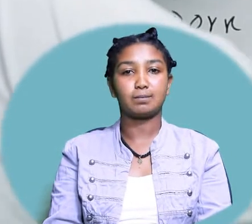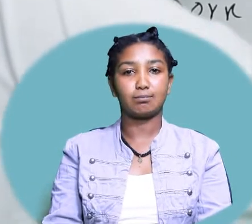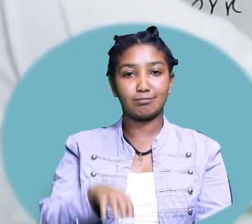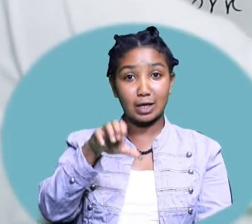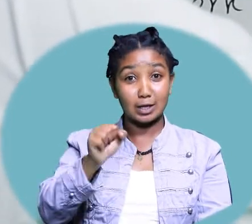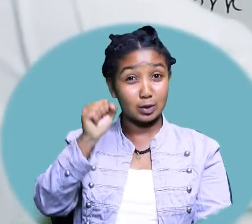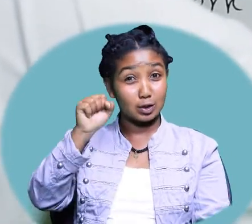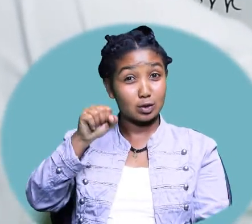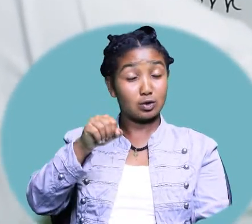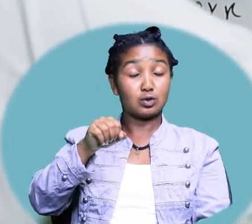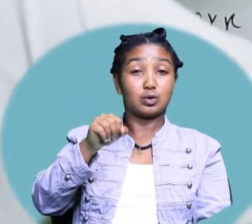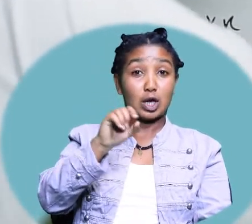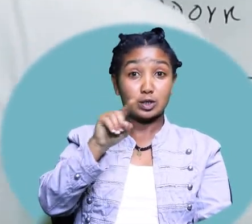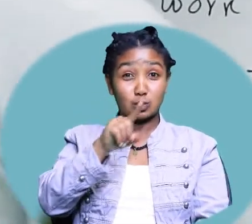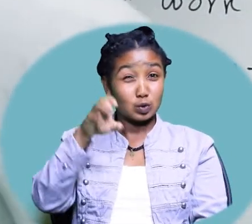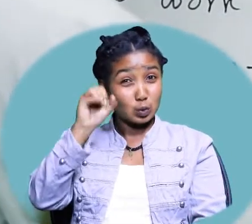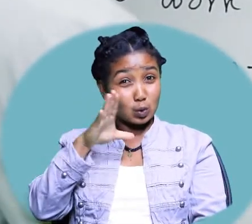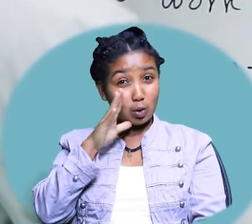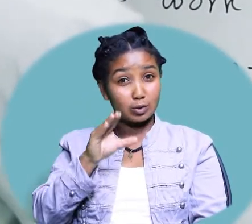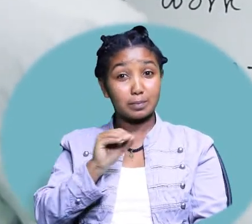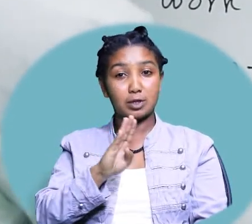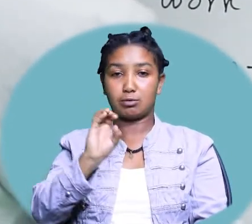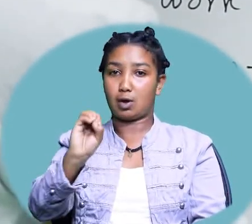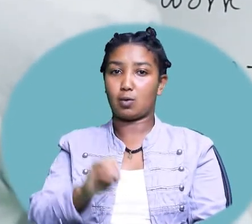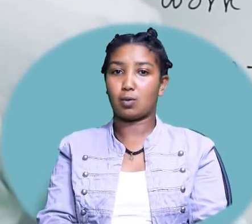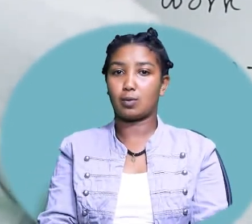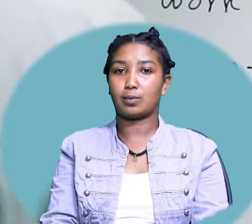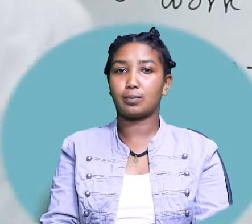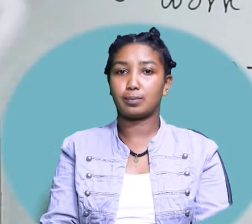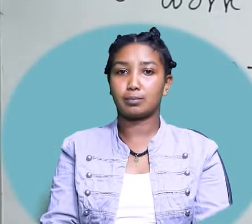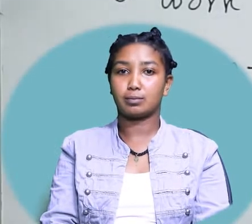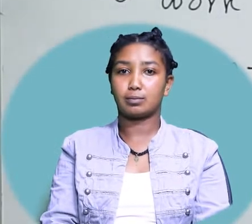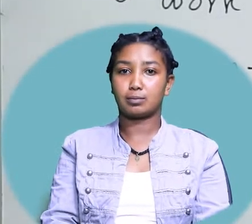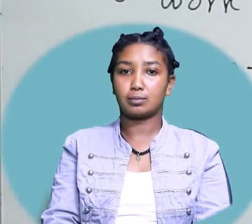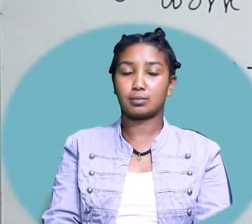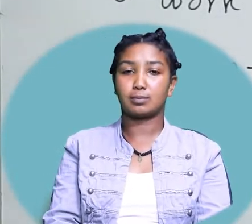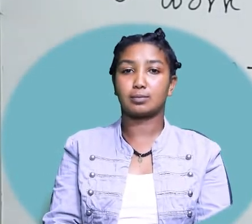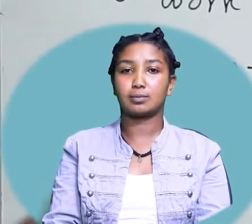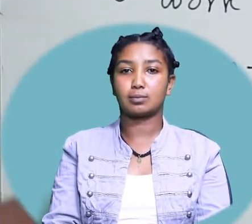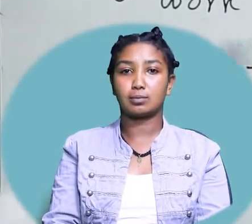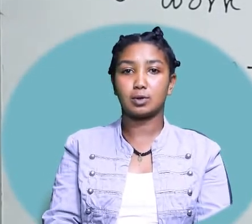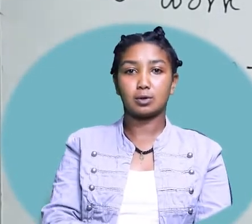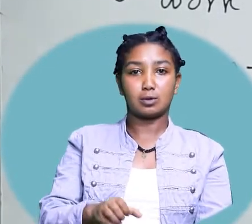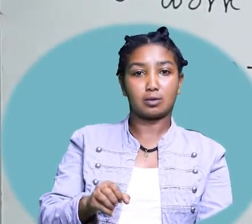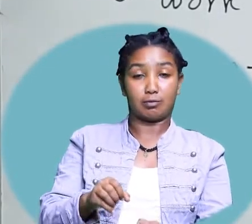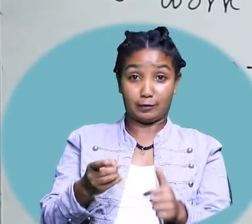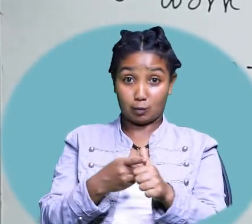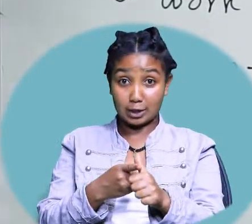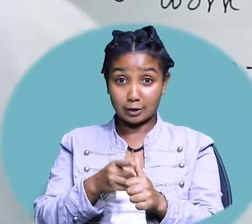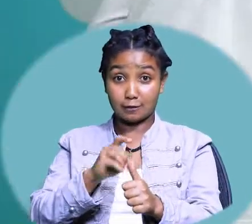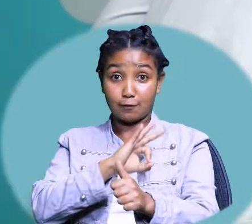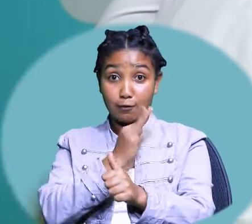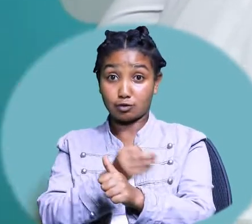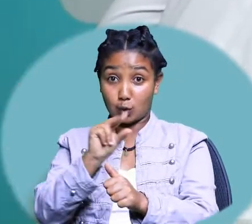S should not be zero. While we are making this, force must not be zero,